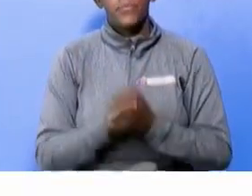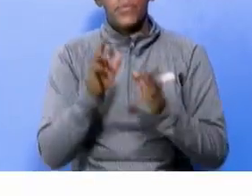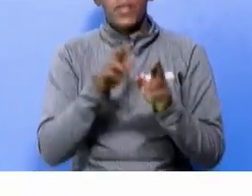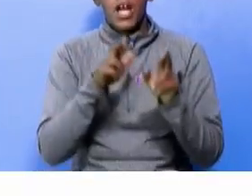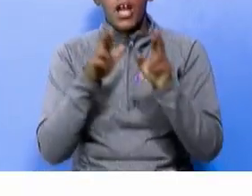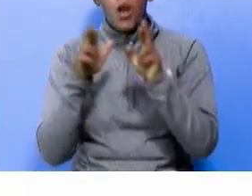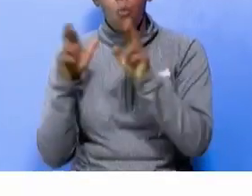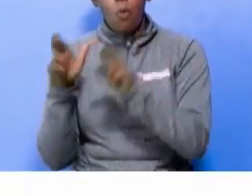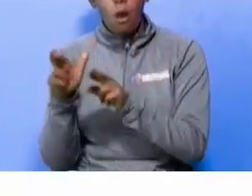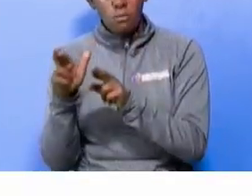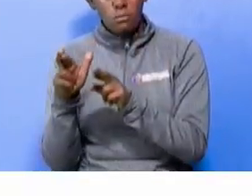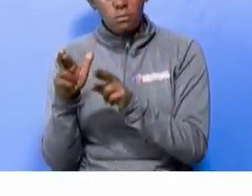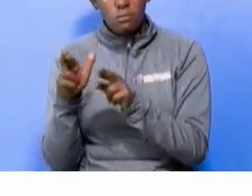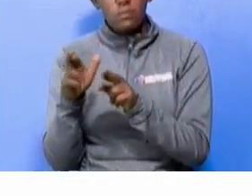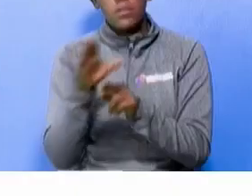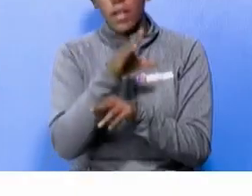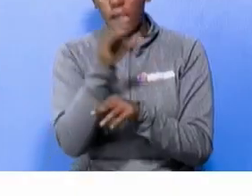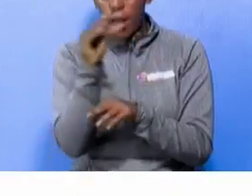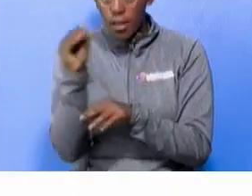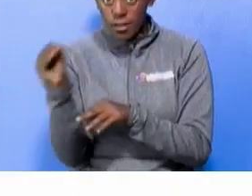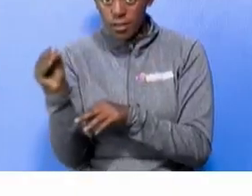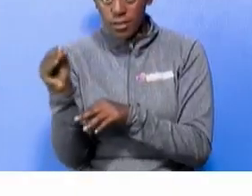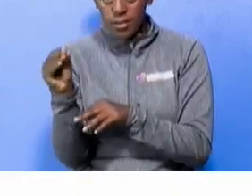Regular and